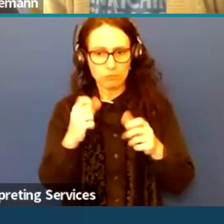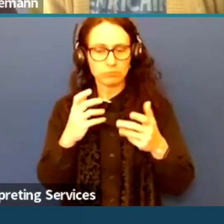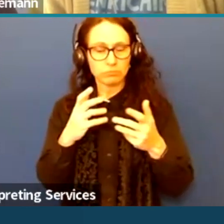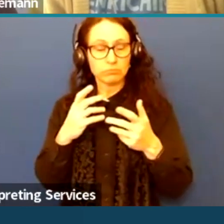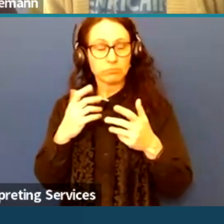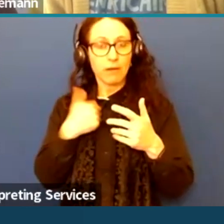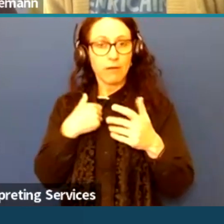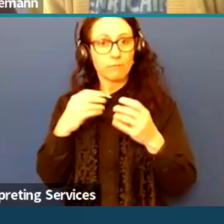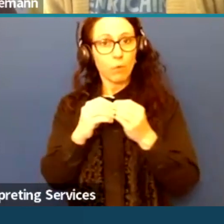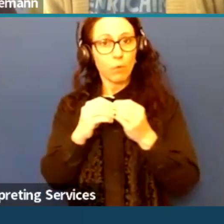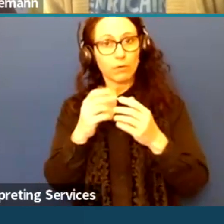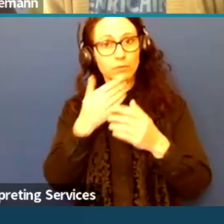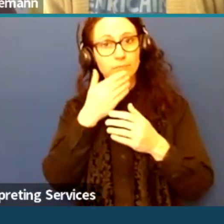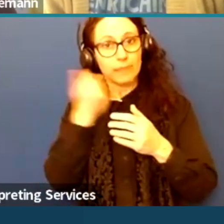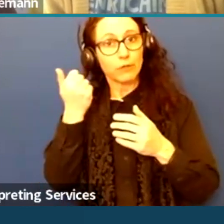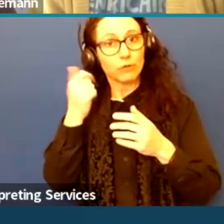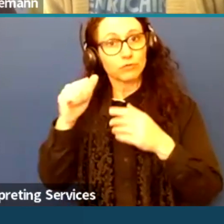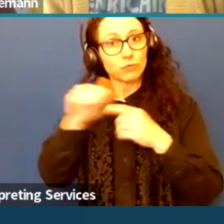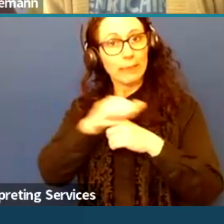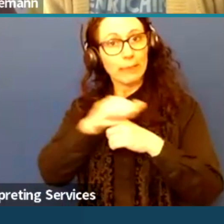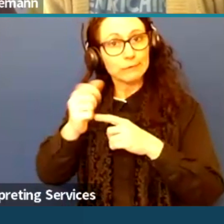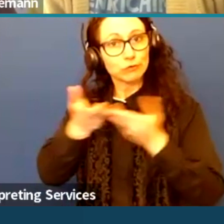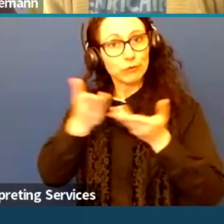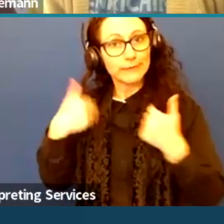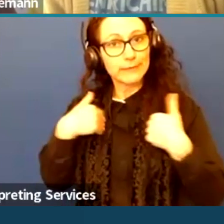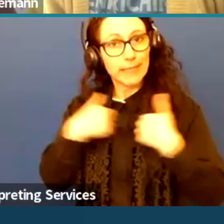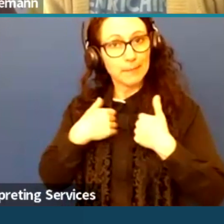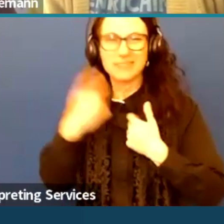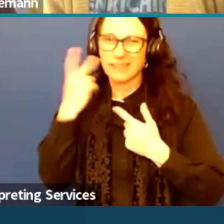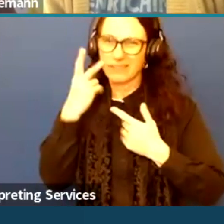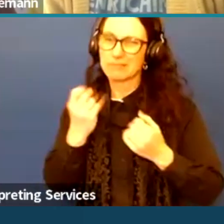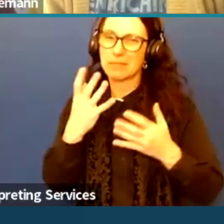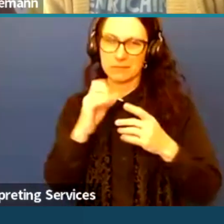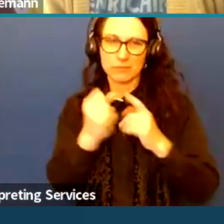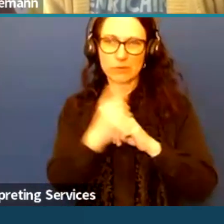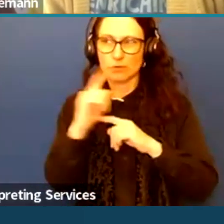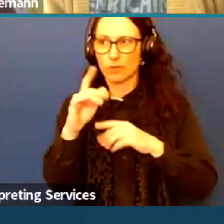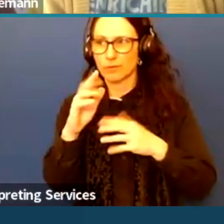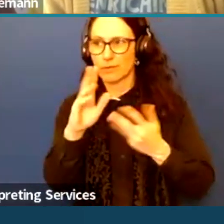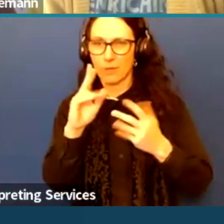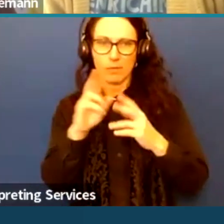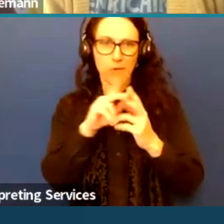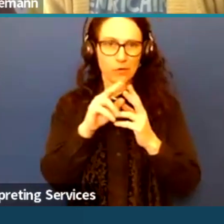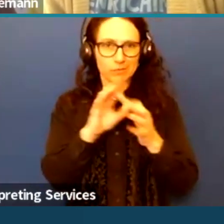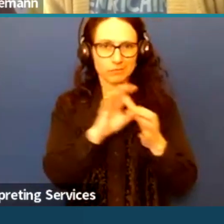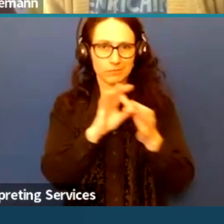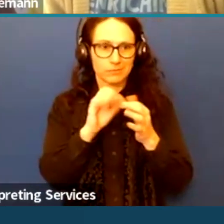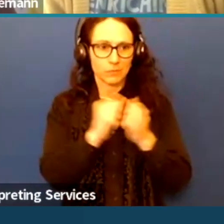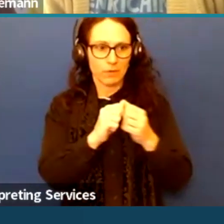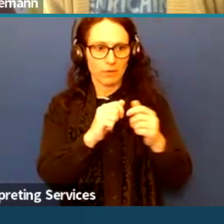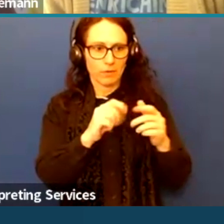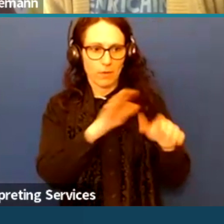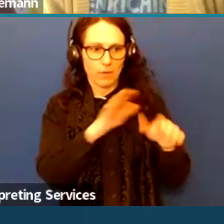service animals, I've seen a lot of instances where organizations will partner with training organizations to become a location where they can